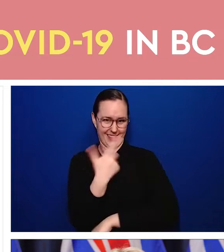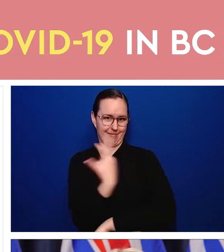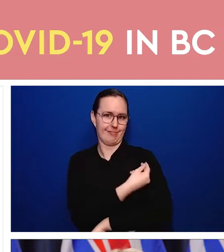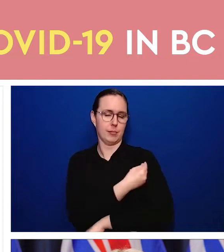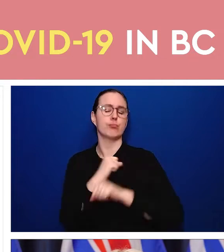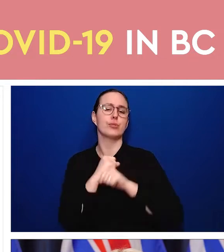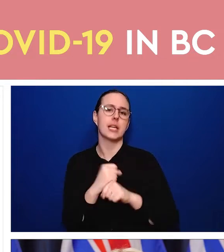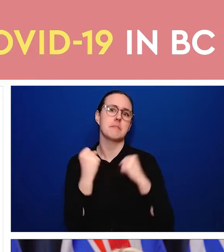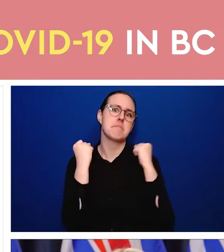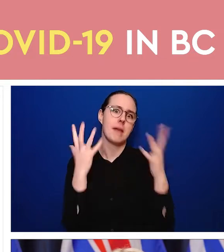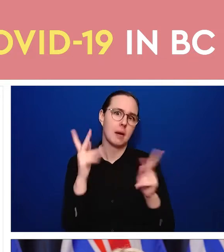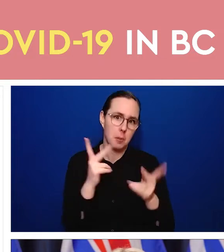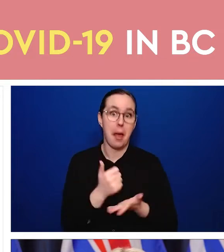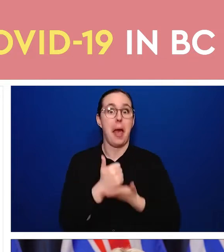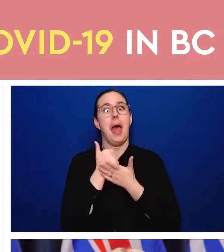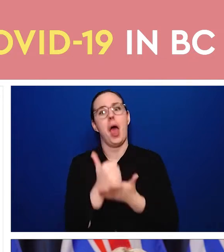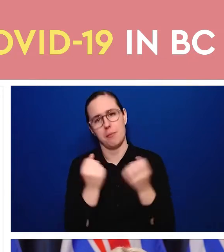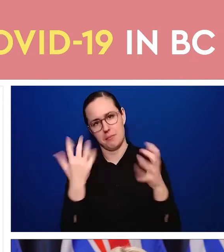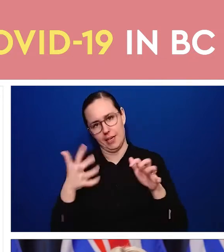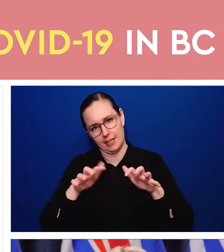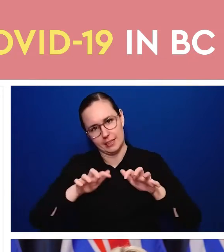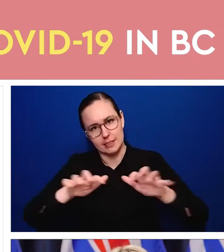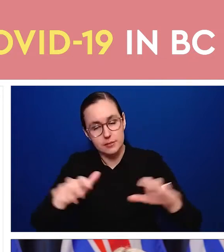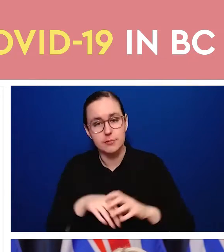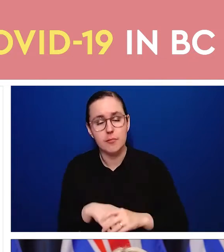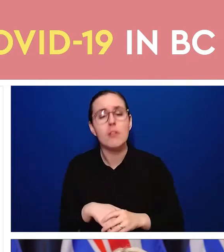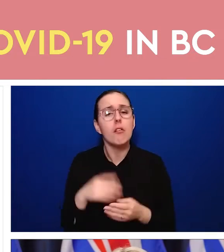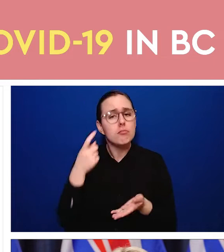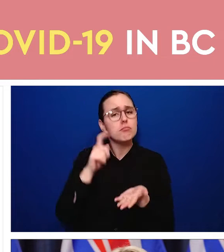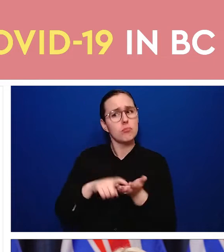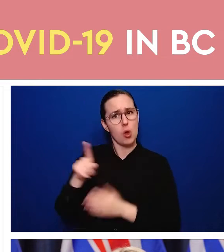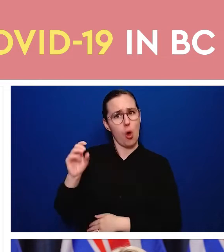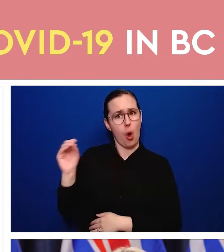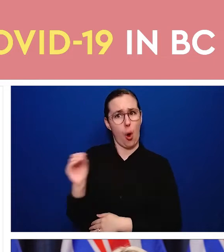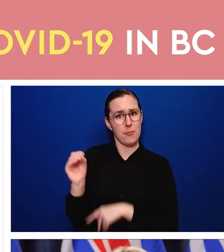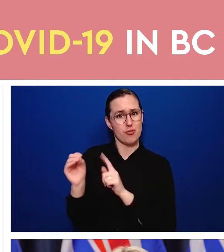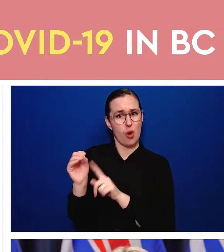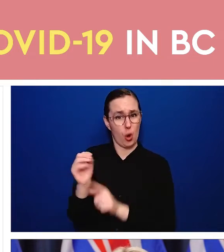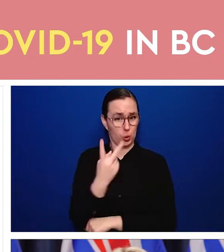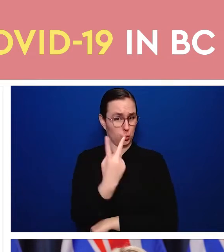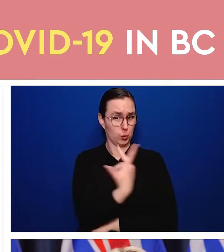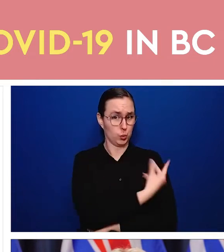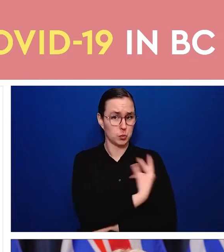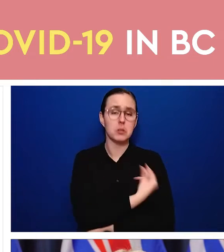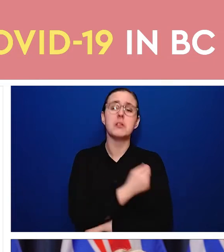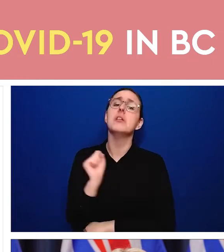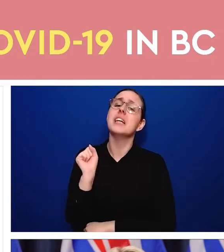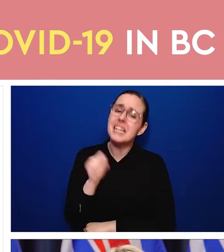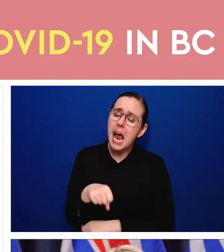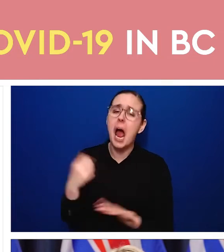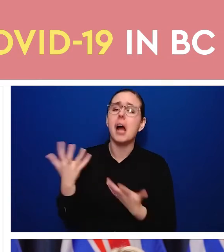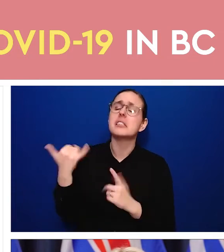with Omicron and the protection that we get from 2 doses of vaccine is less than with some of the other variants, but we have seen